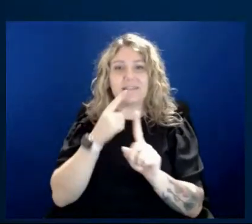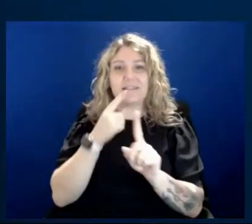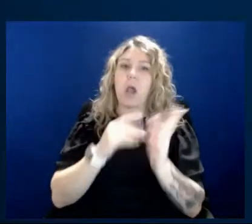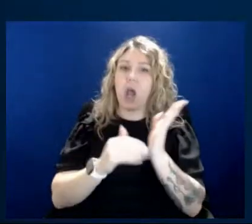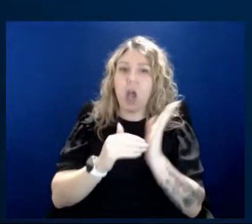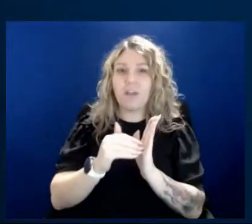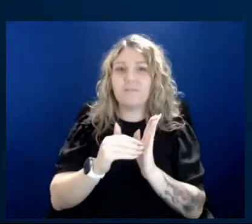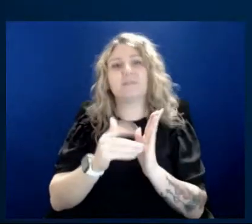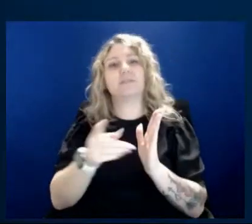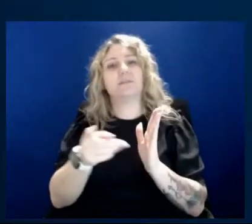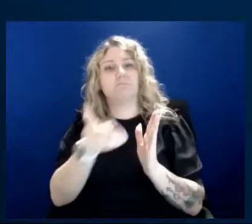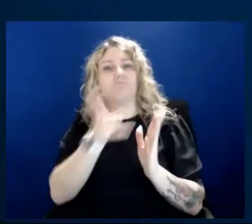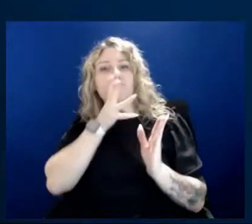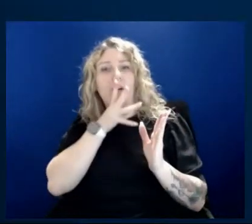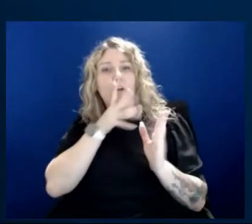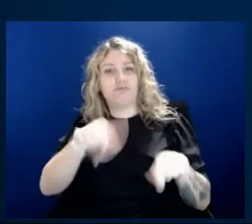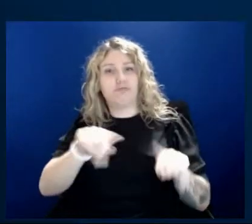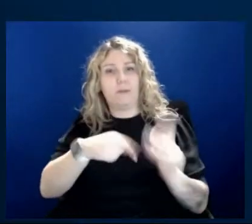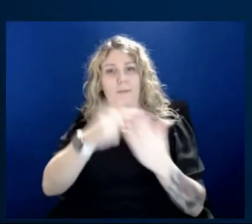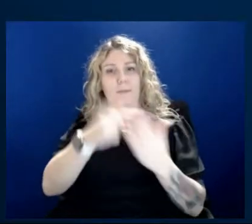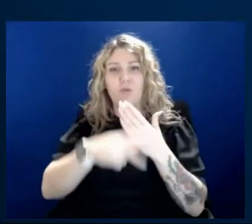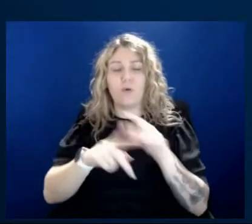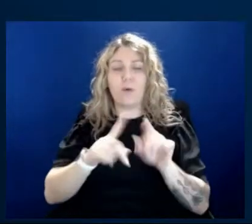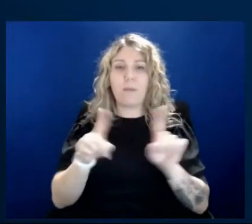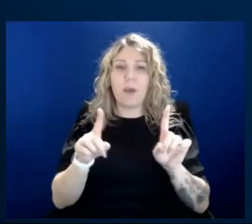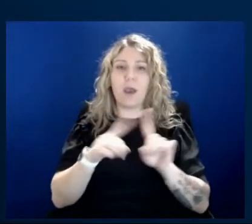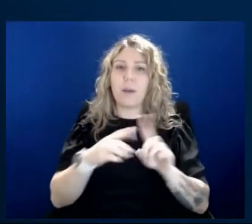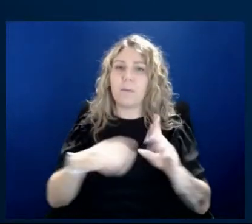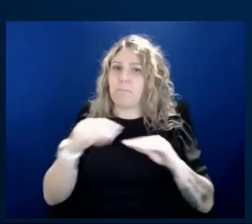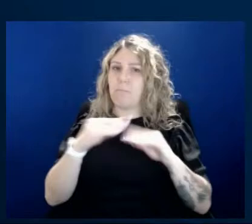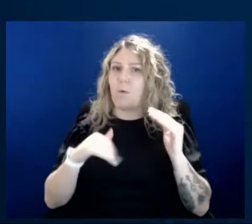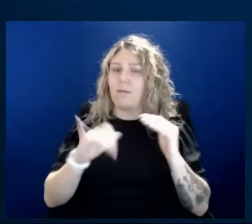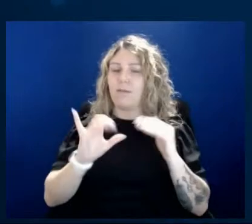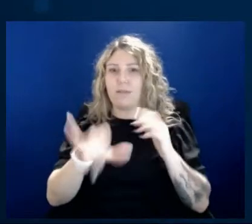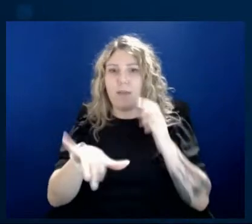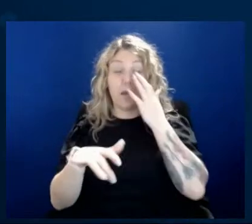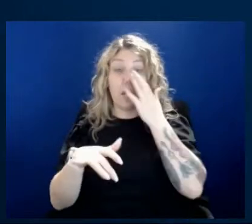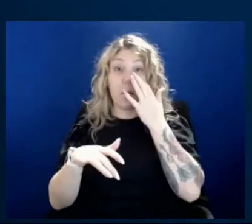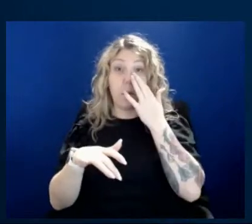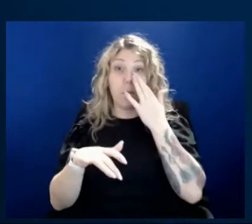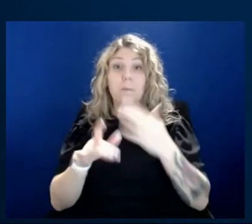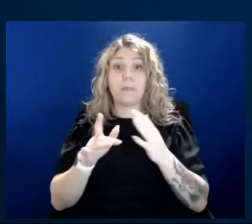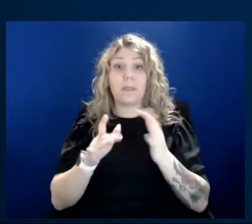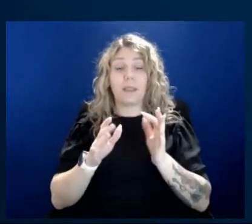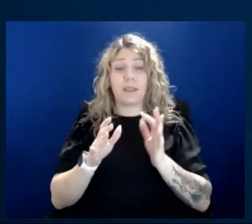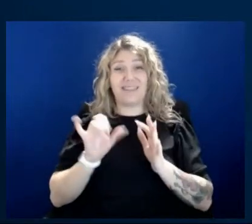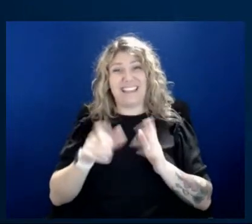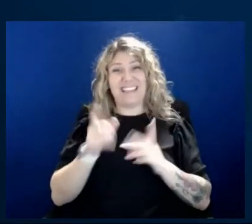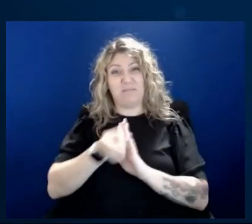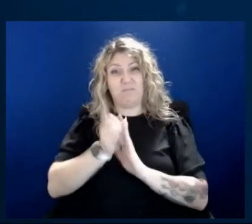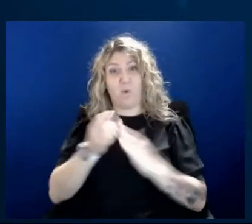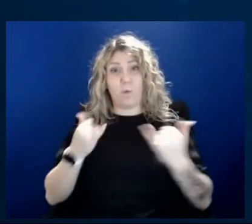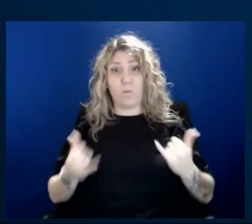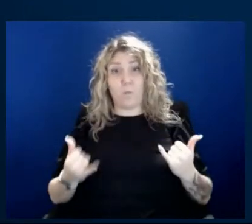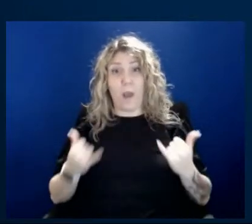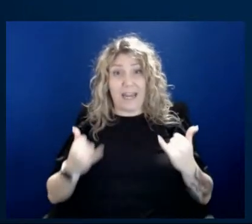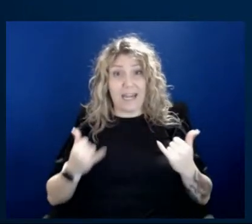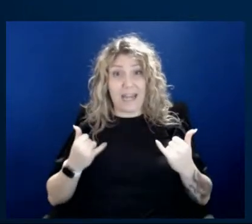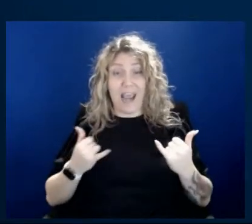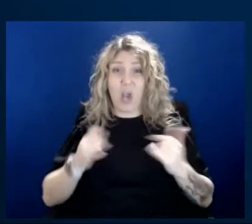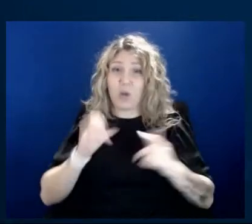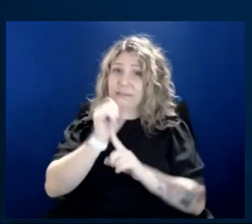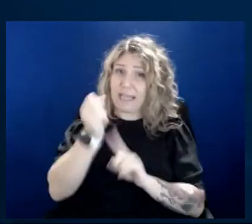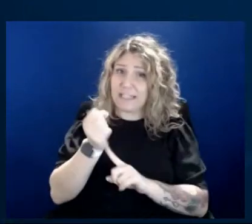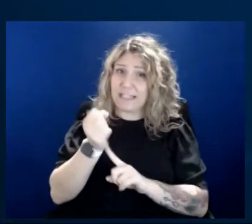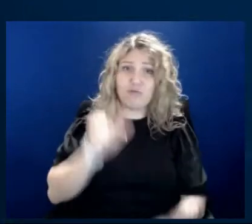program. But more than that, it's about trying to take this moment we have right now. Cases are low, we're in a